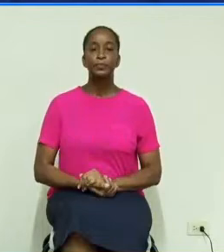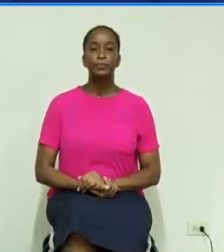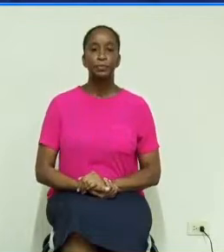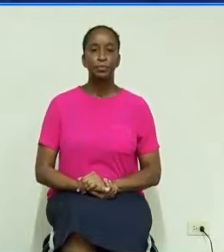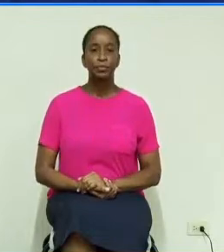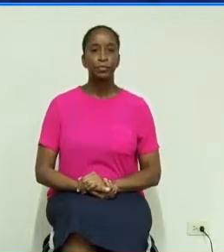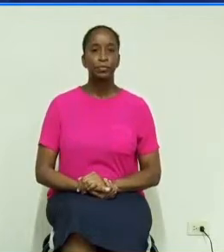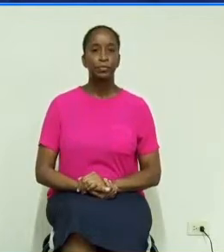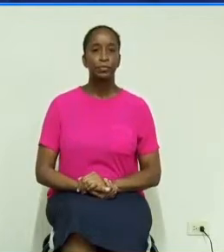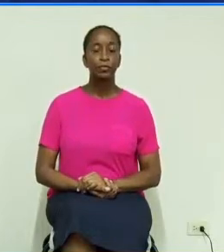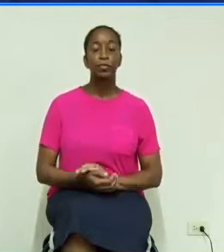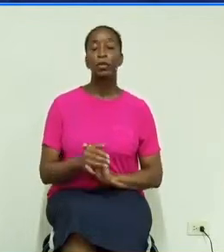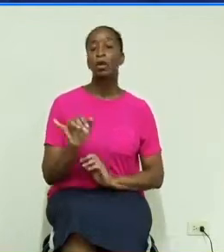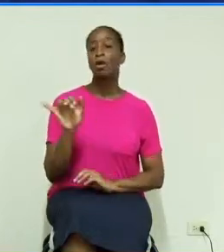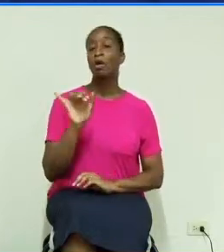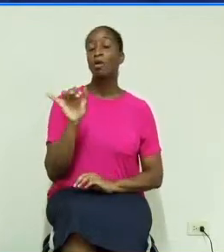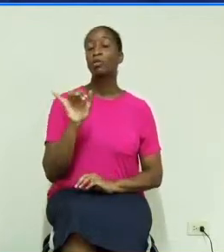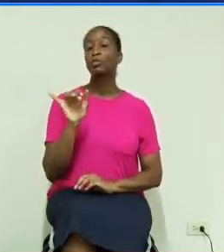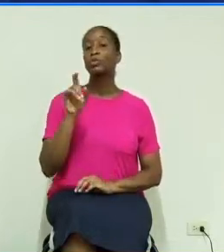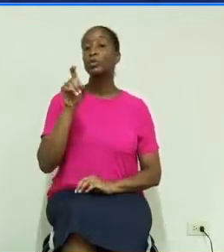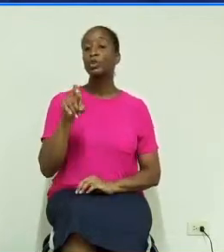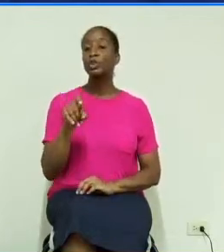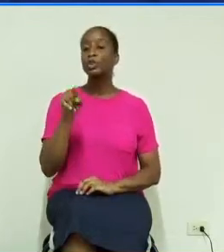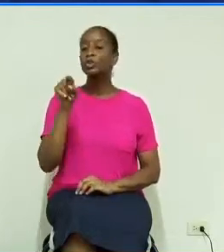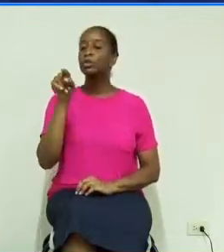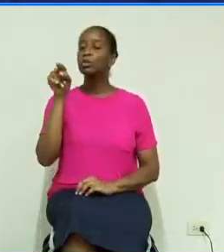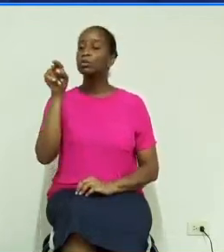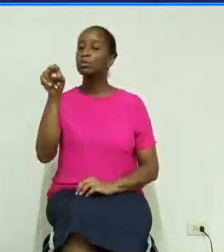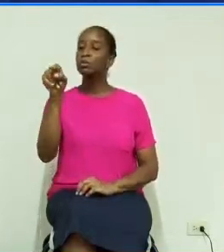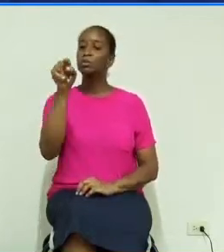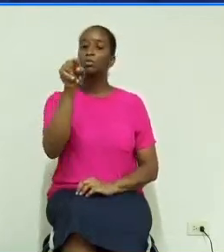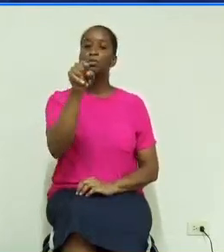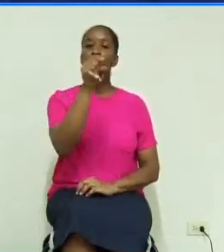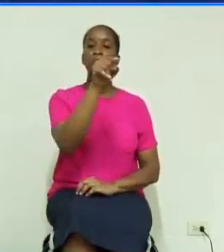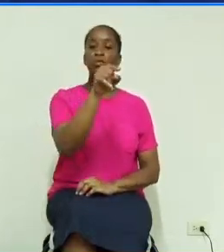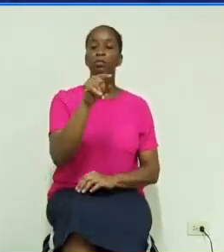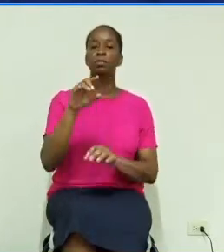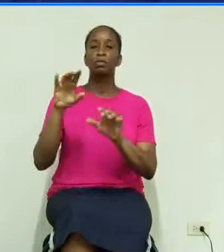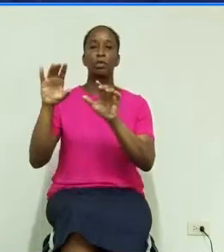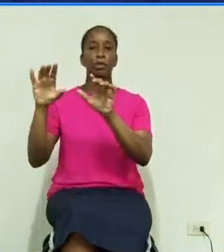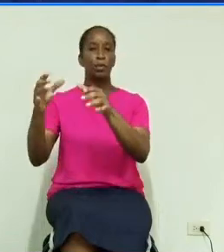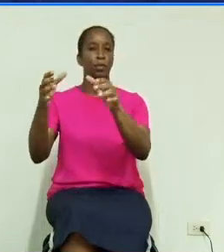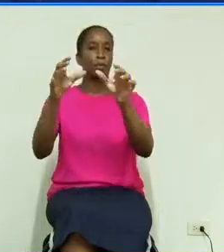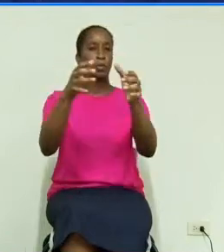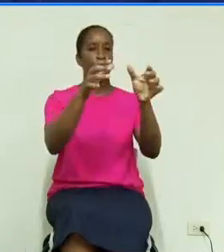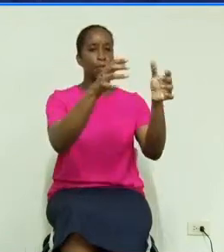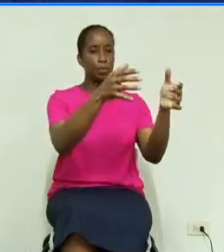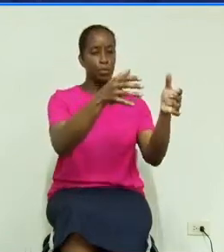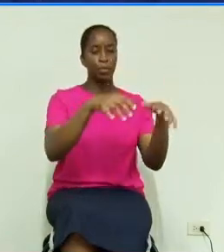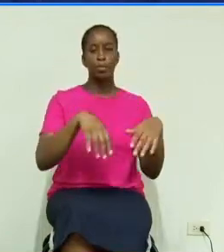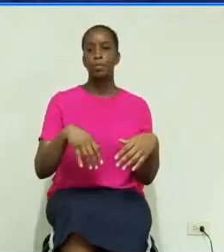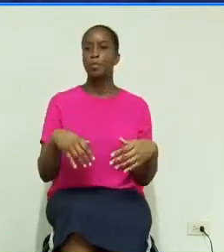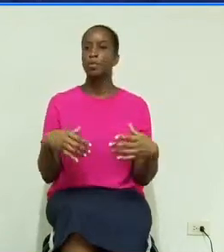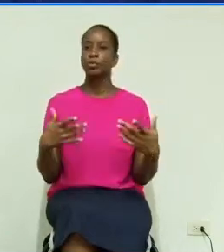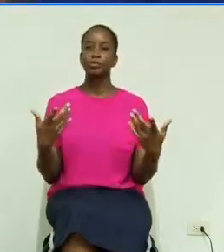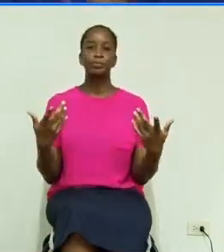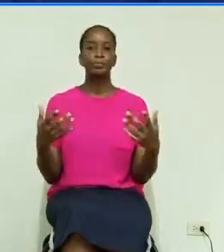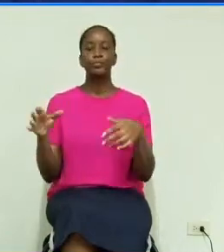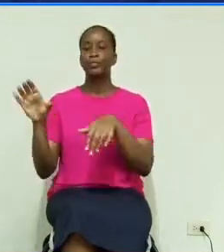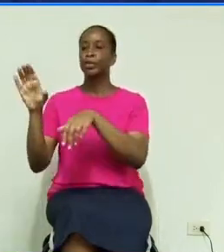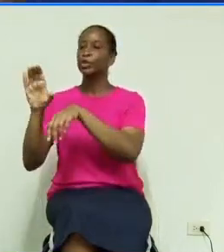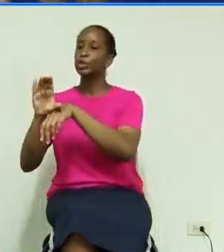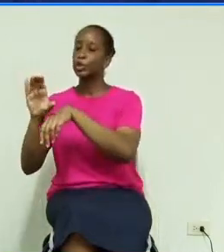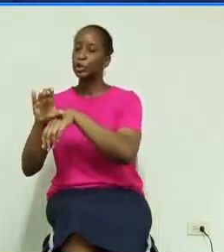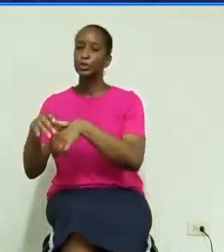and not just educational institutions, other institutions as well, to incorporate topics related to gender, gender